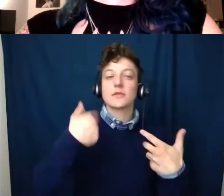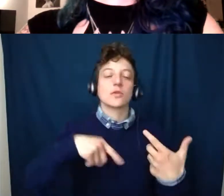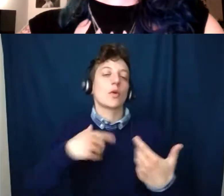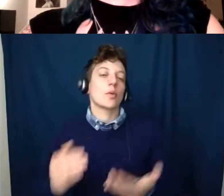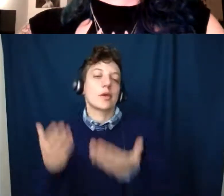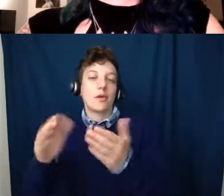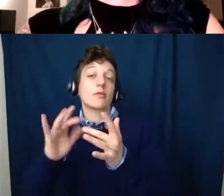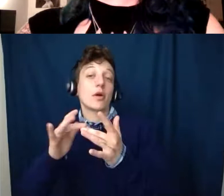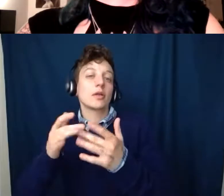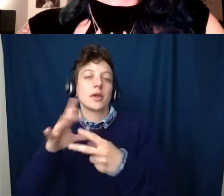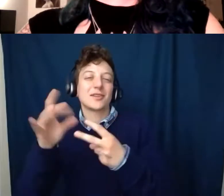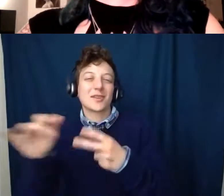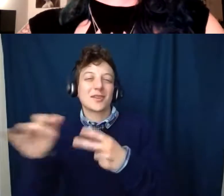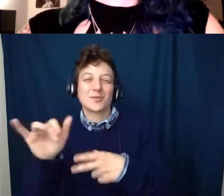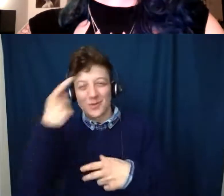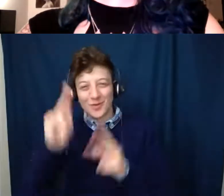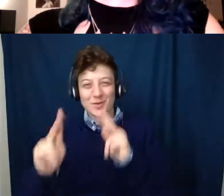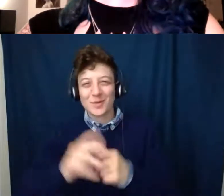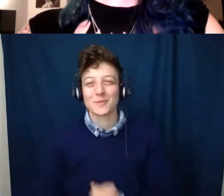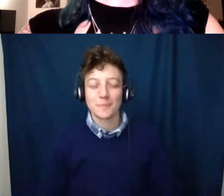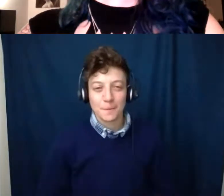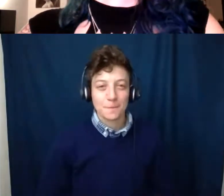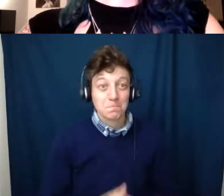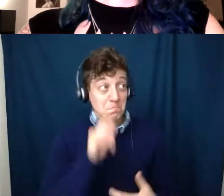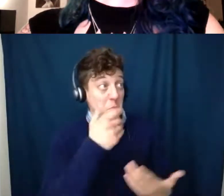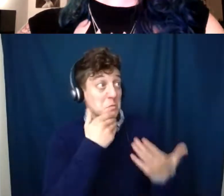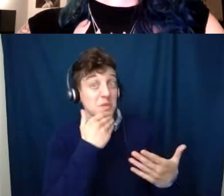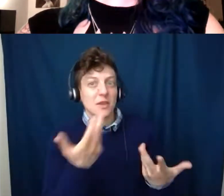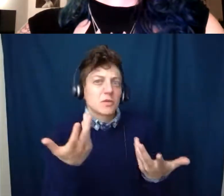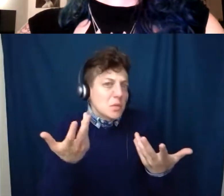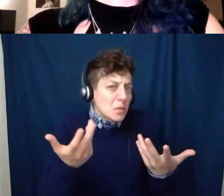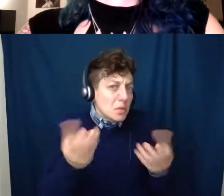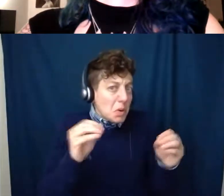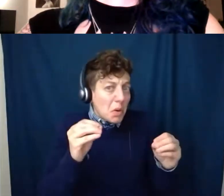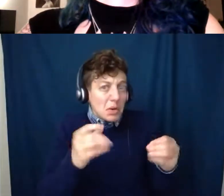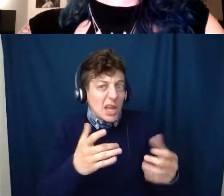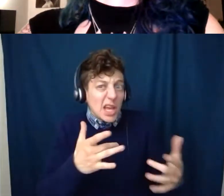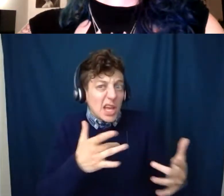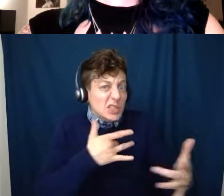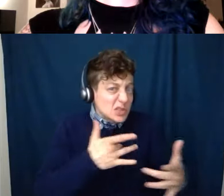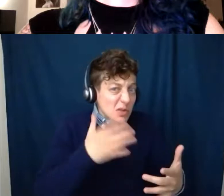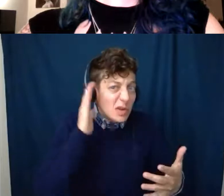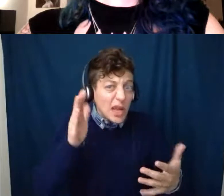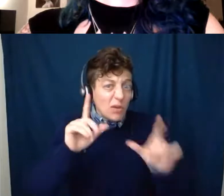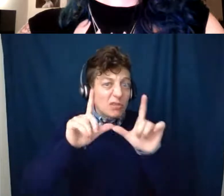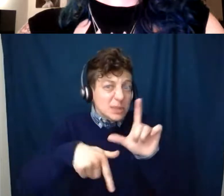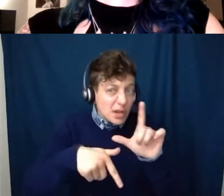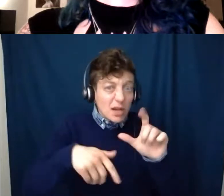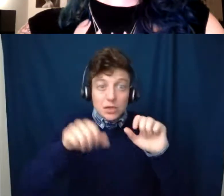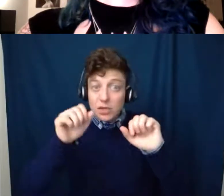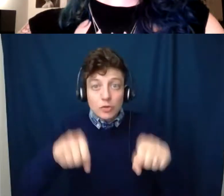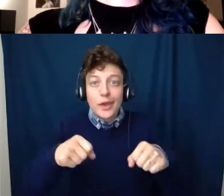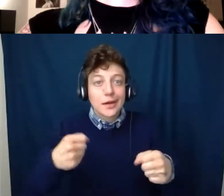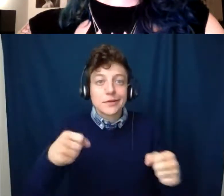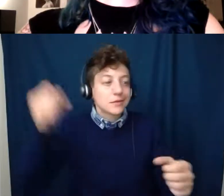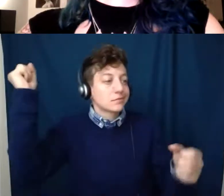Cool, thanks. So is there then like not really a big concern about it like going bad? Like you can just like throw it in your backpack, and if